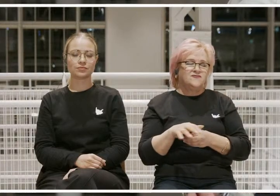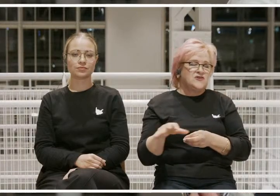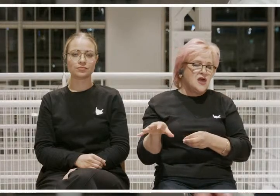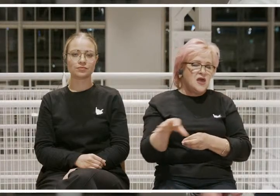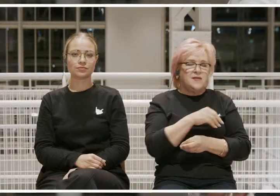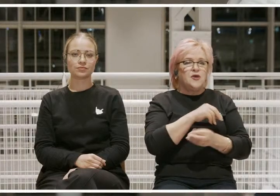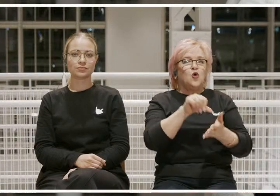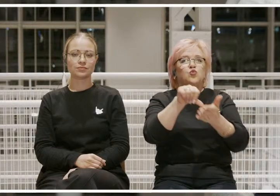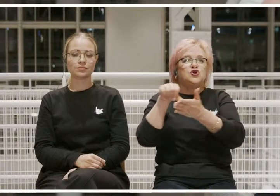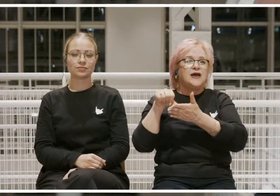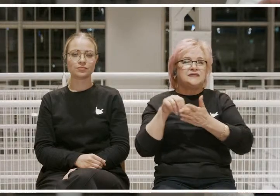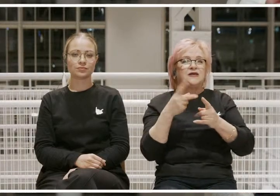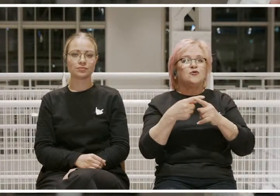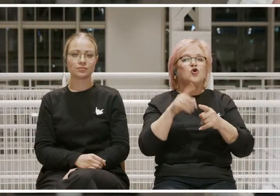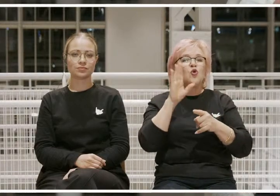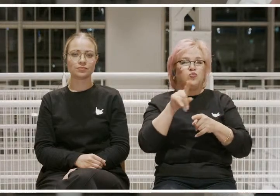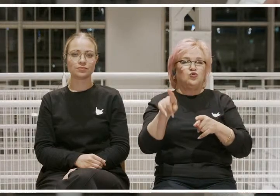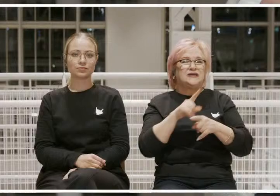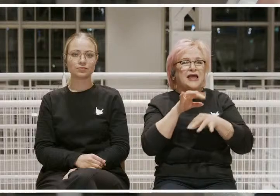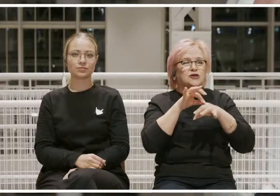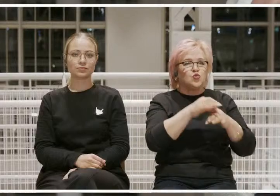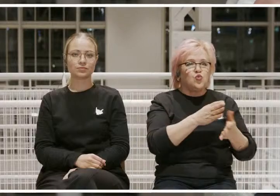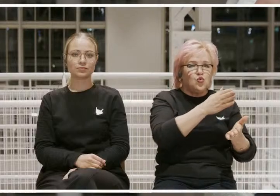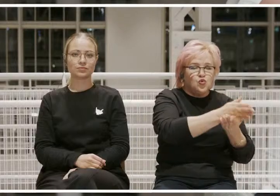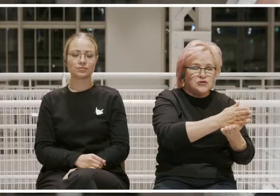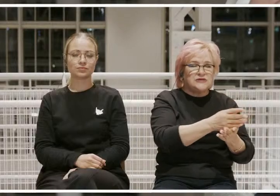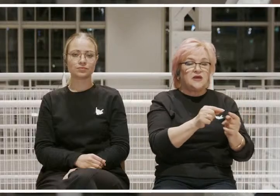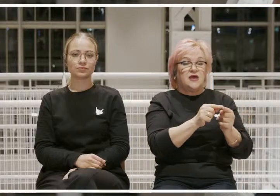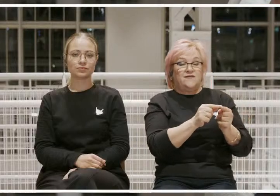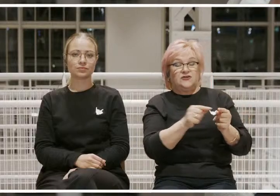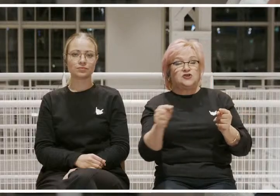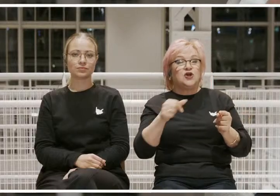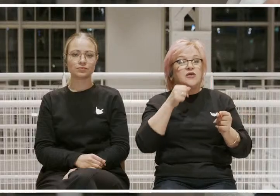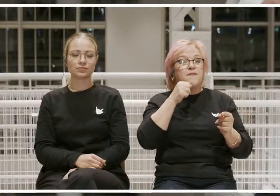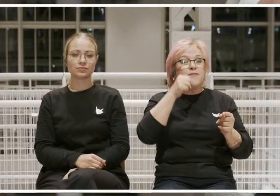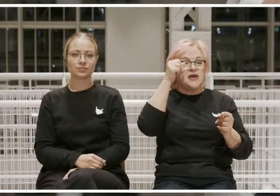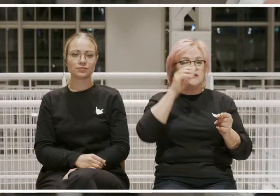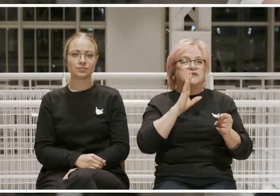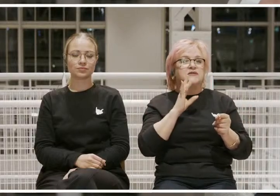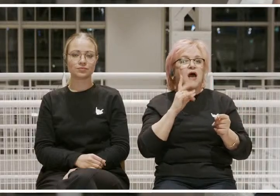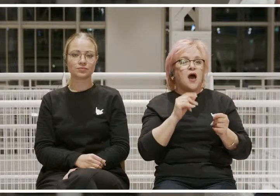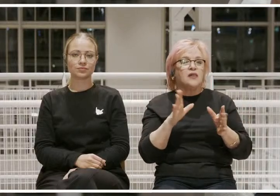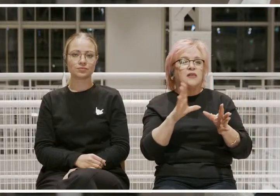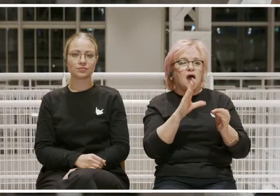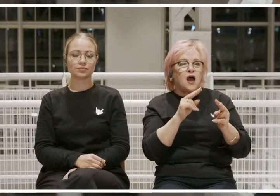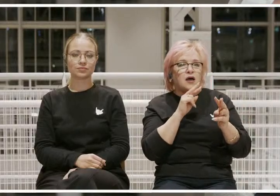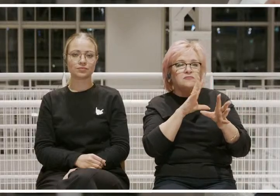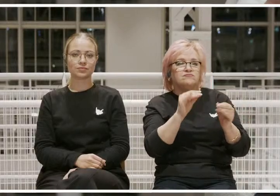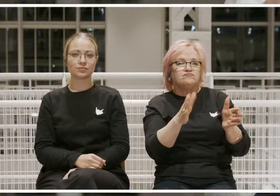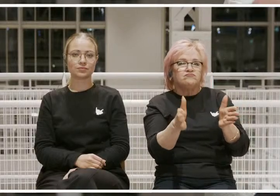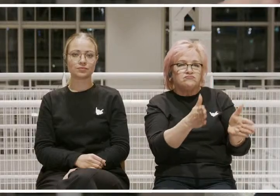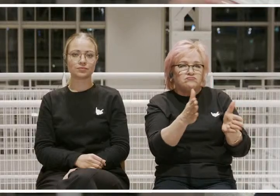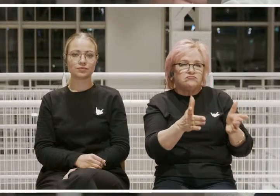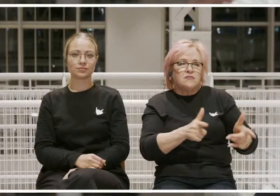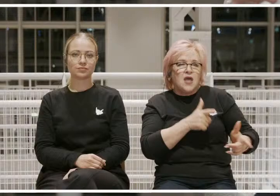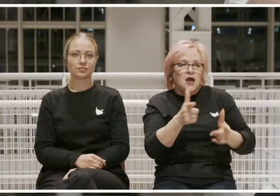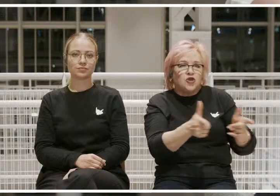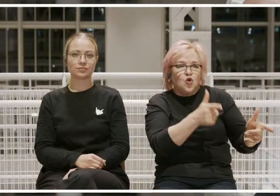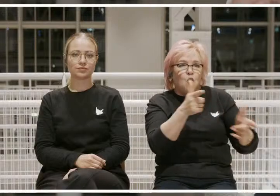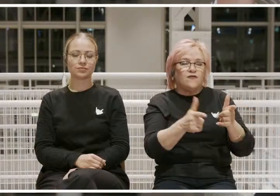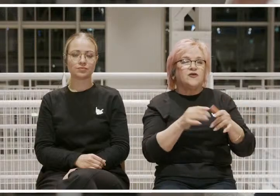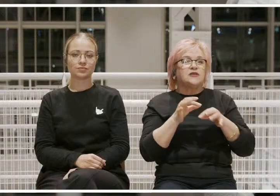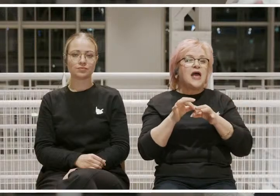opening. So the guides actually can have chance to talk with the curators because during